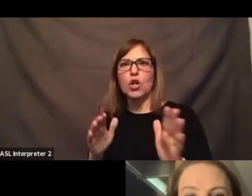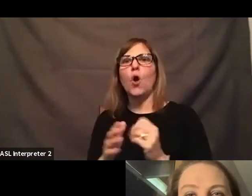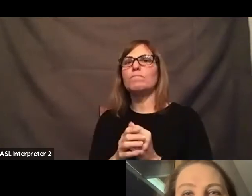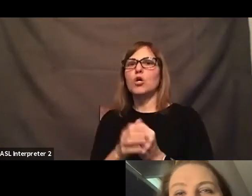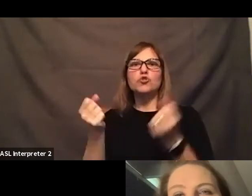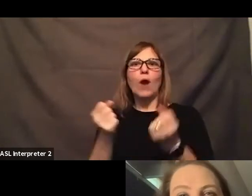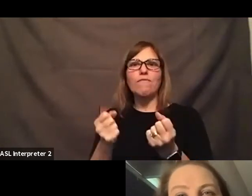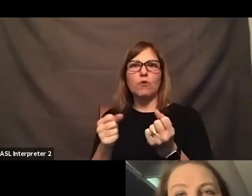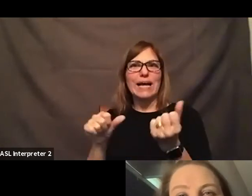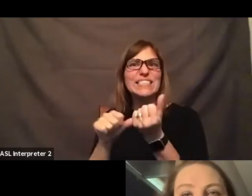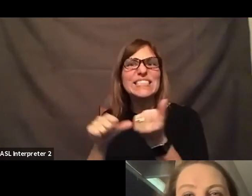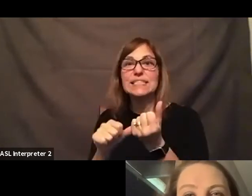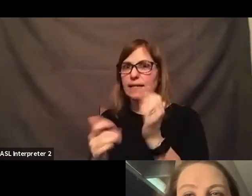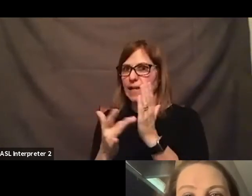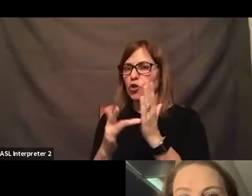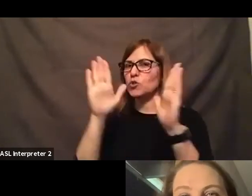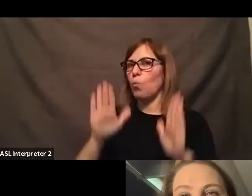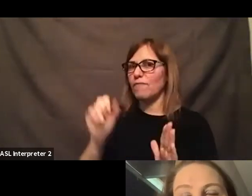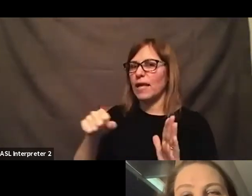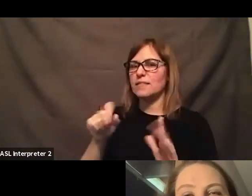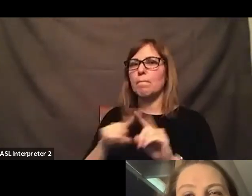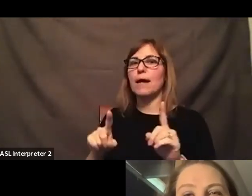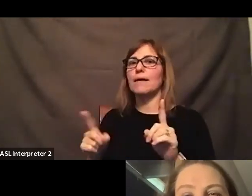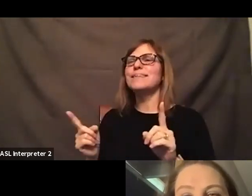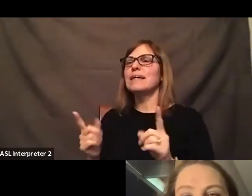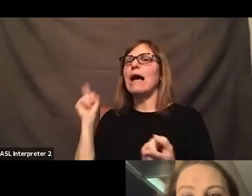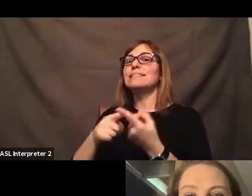thing. But until we get to level 4,